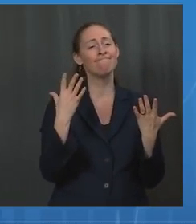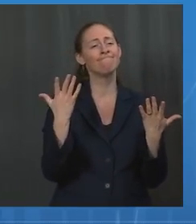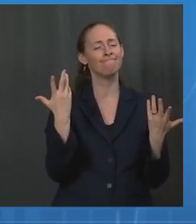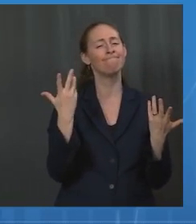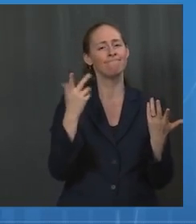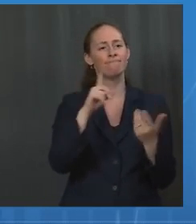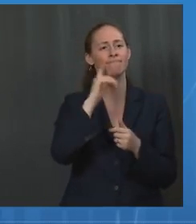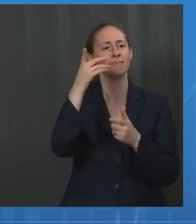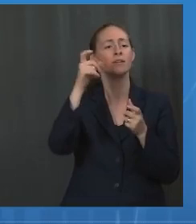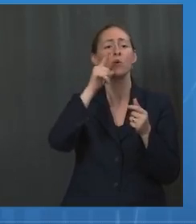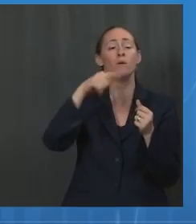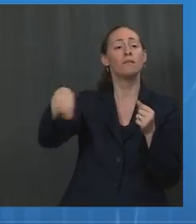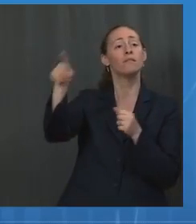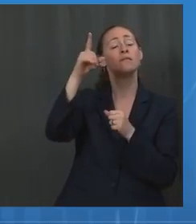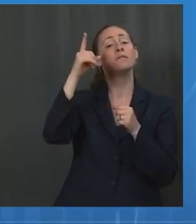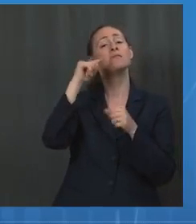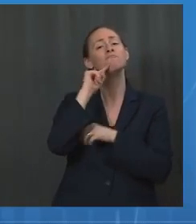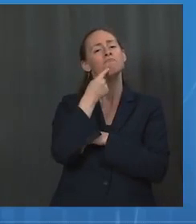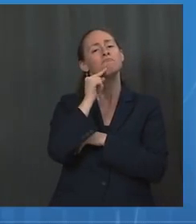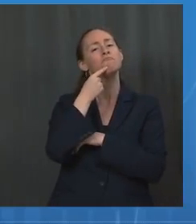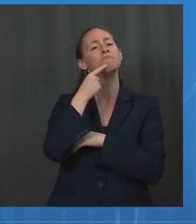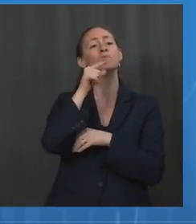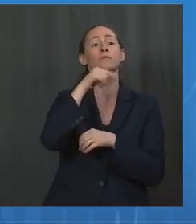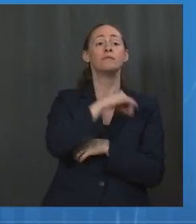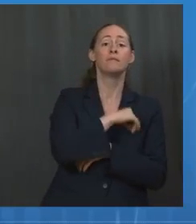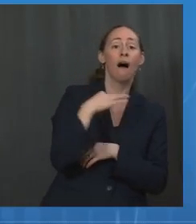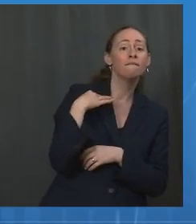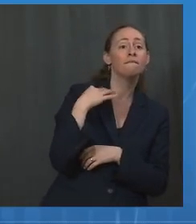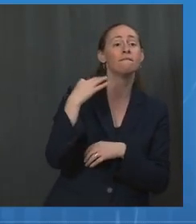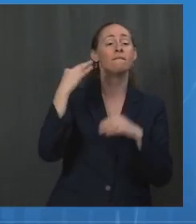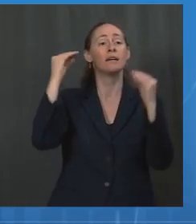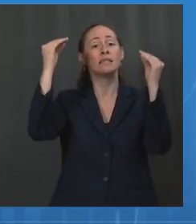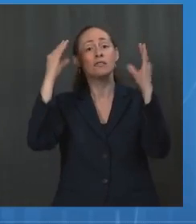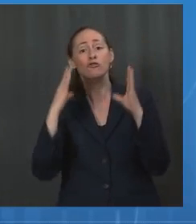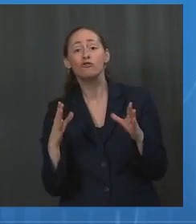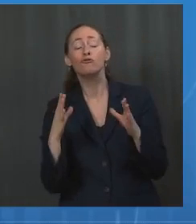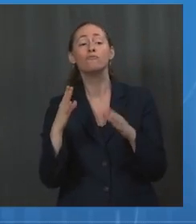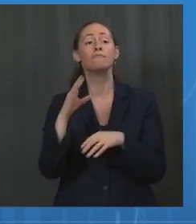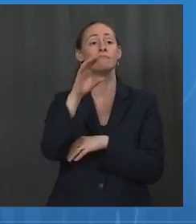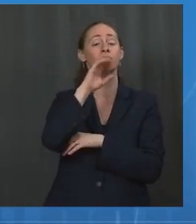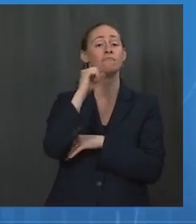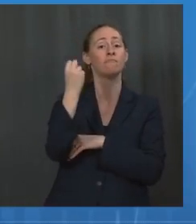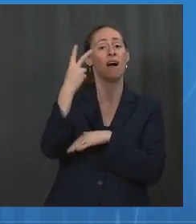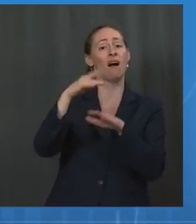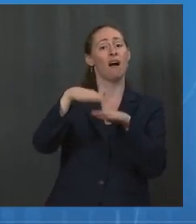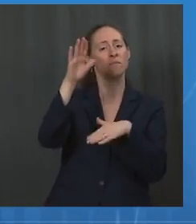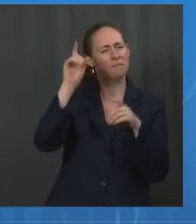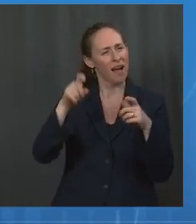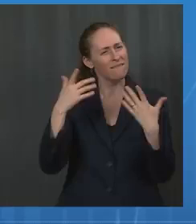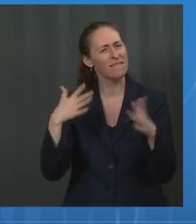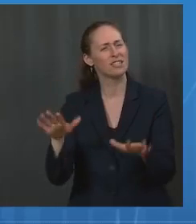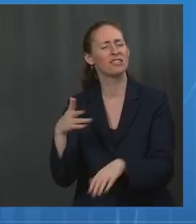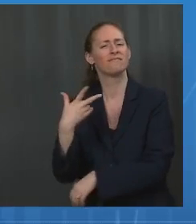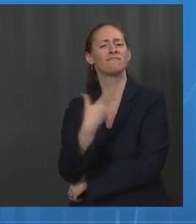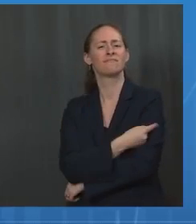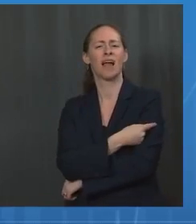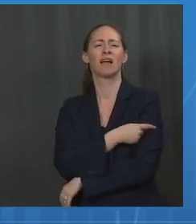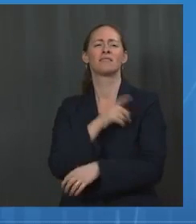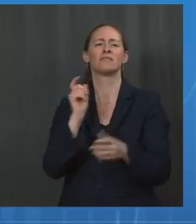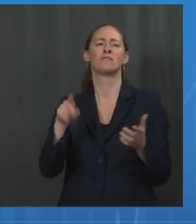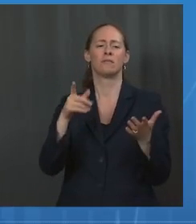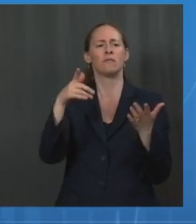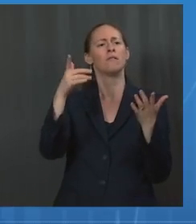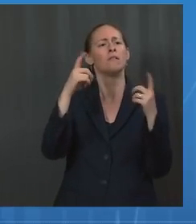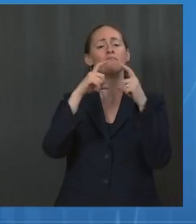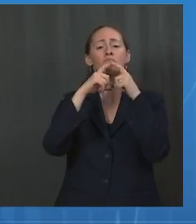well as students age 12 and over to be vaccinated and for everyone right now to be masked. I want to strongly appeal to